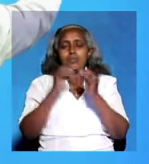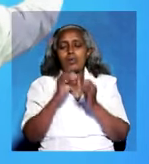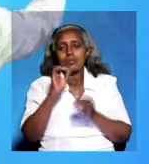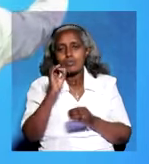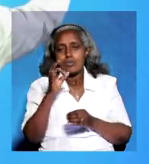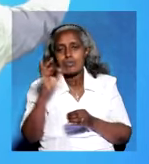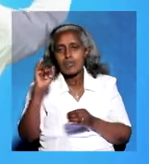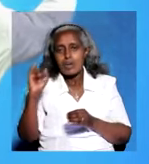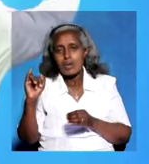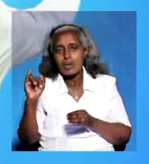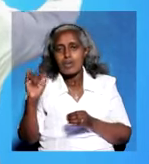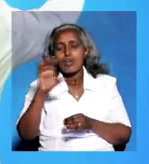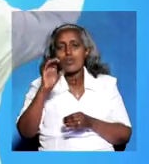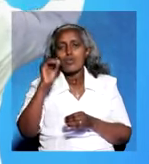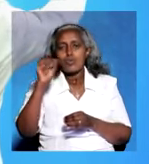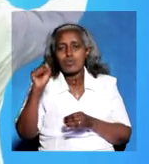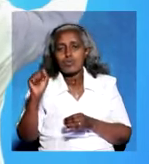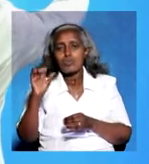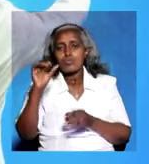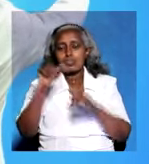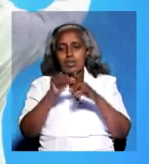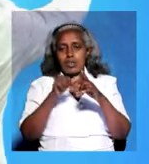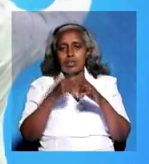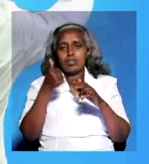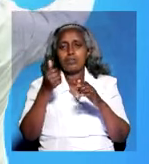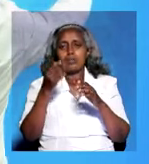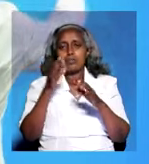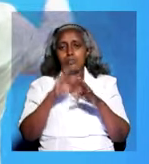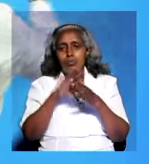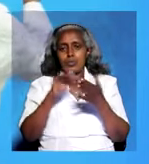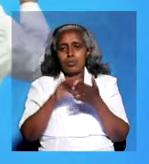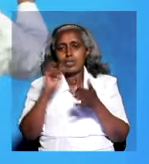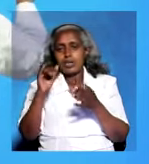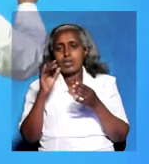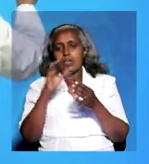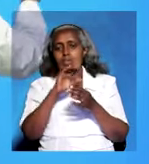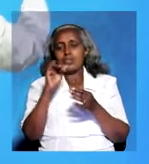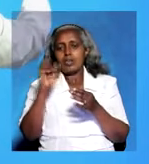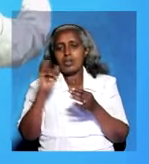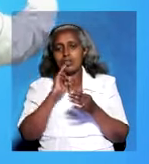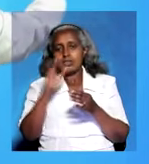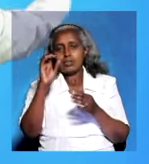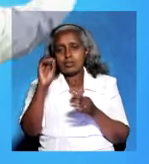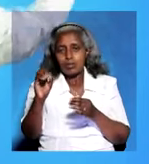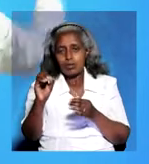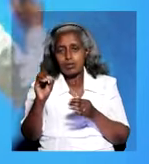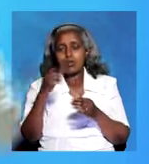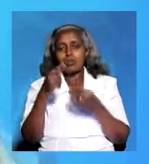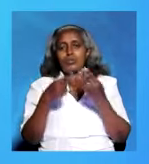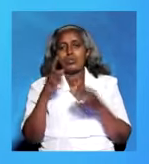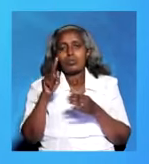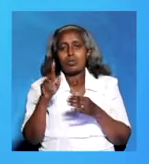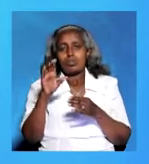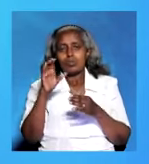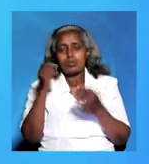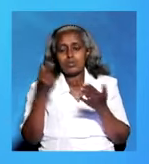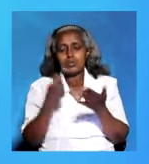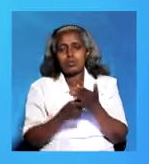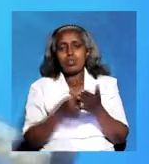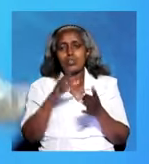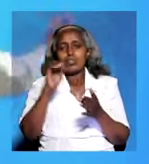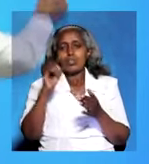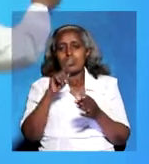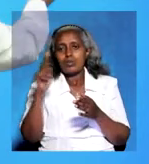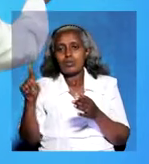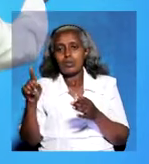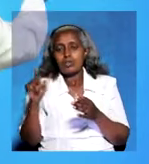I, cosine of the angle between I and I is 0. Therefore, it's 1 cos 0 is so